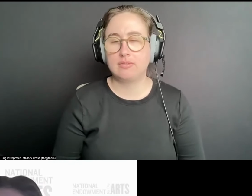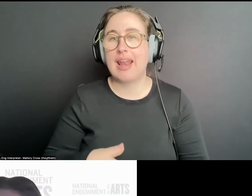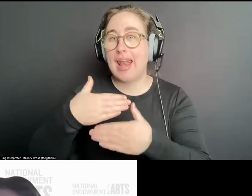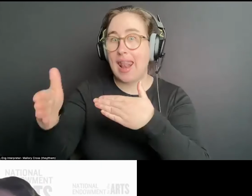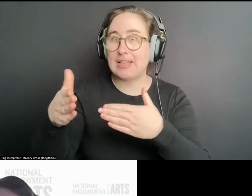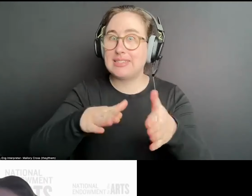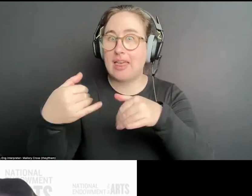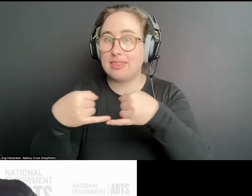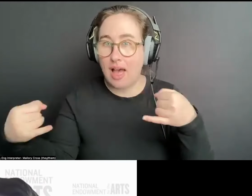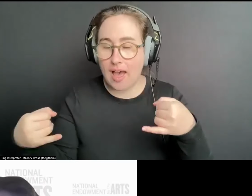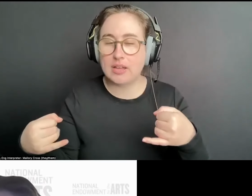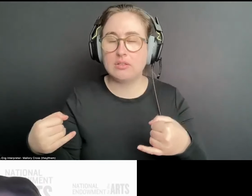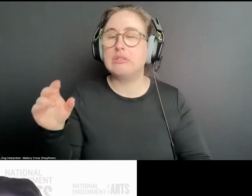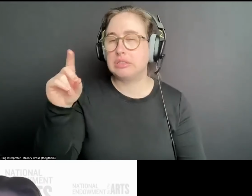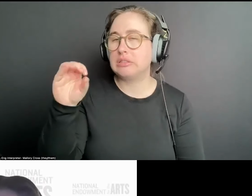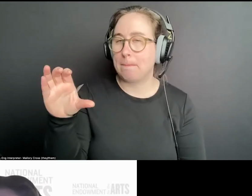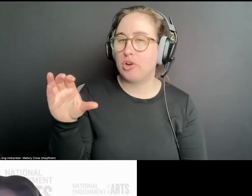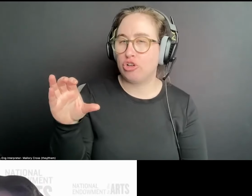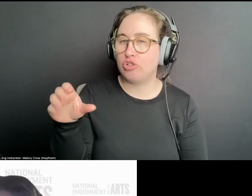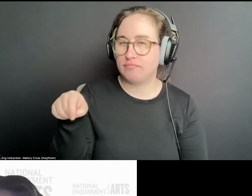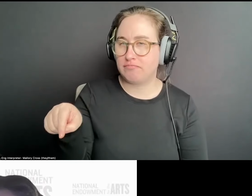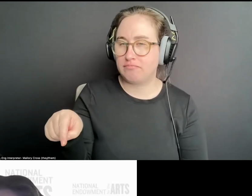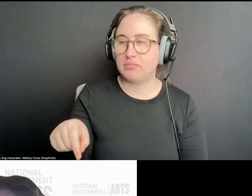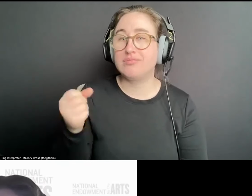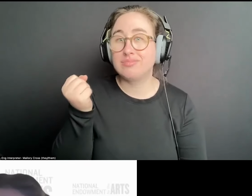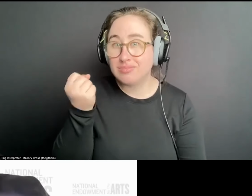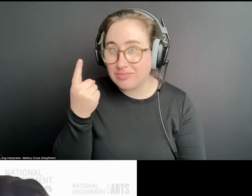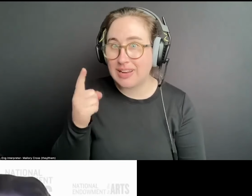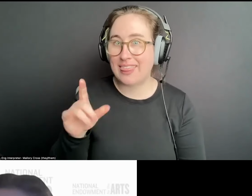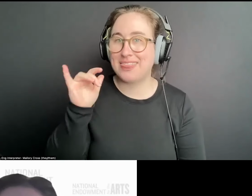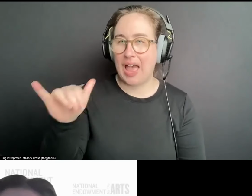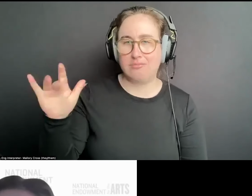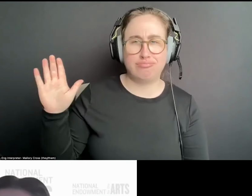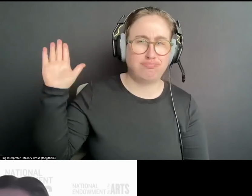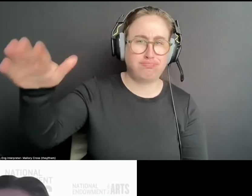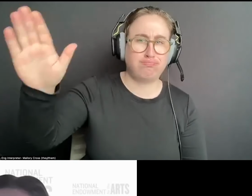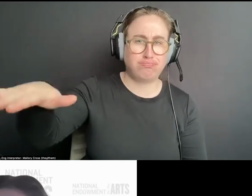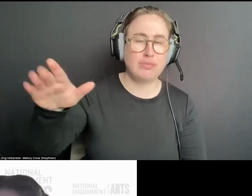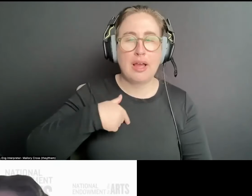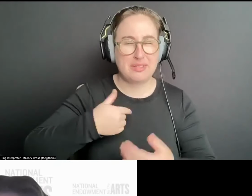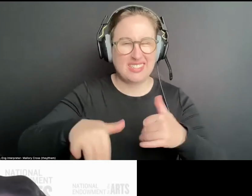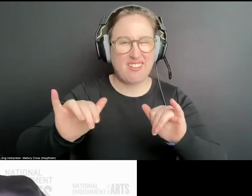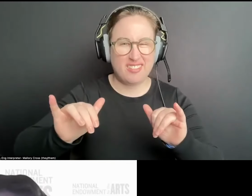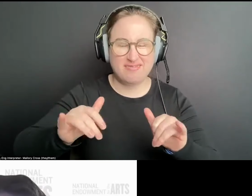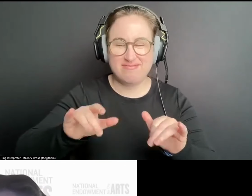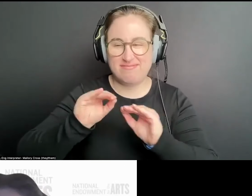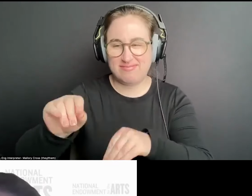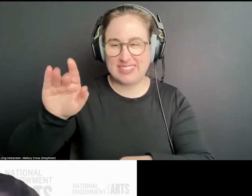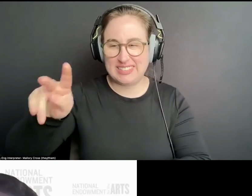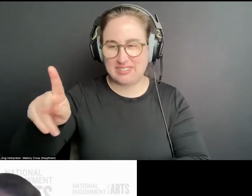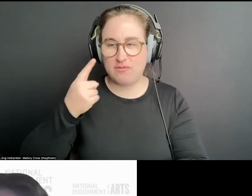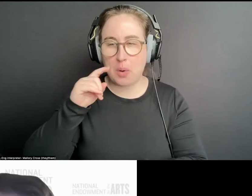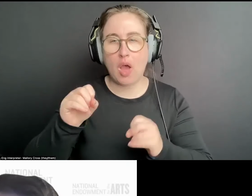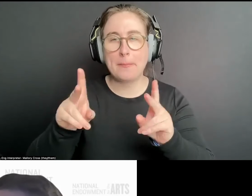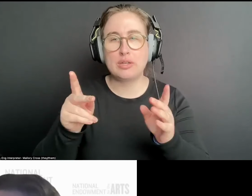is planned for December of this year, and although that deadline is a ways away, I'm going to drop a link to the opportunity page for